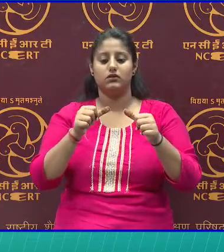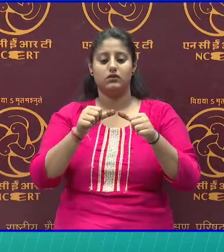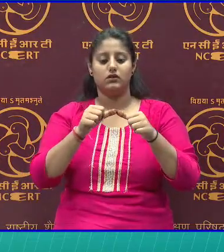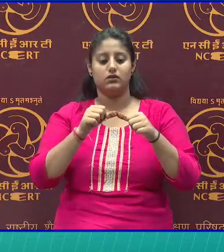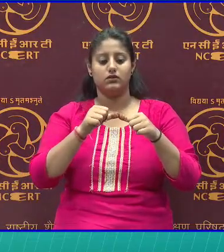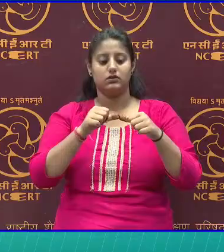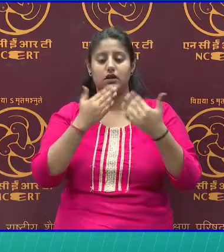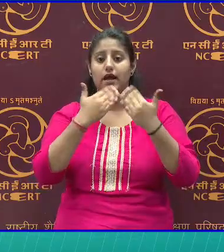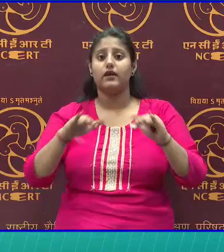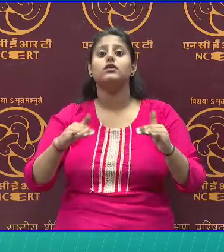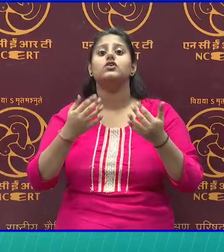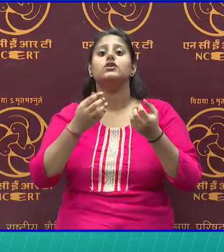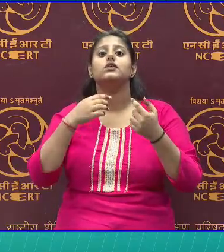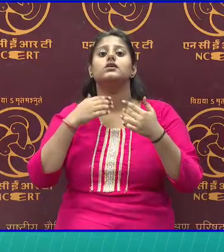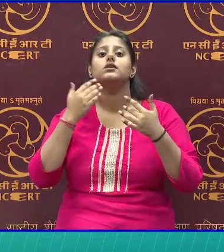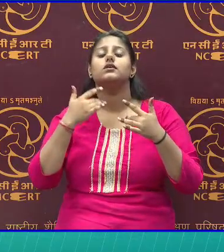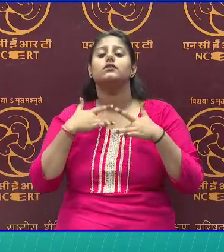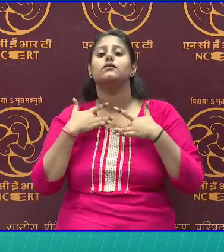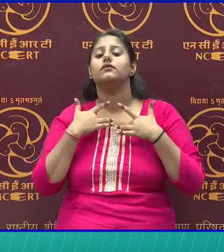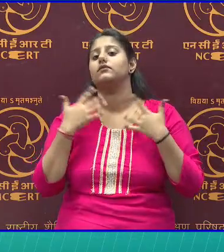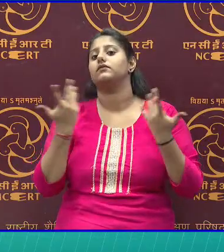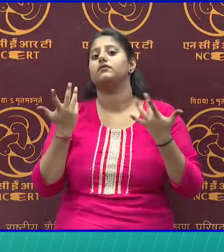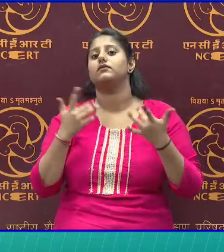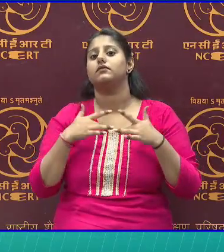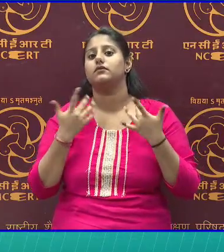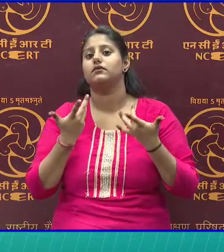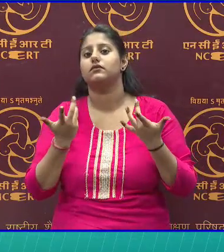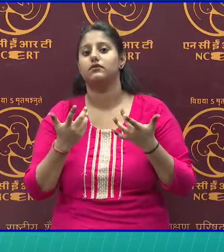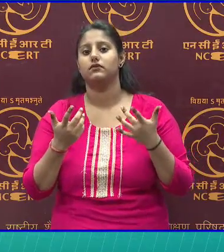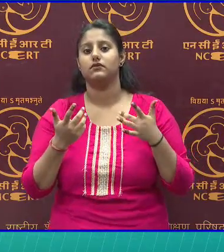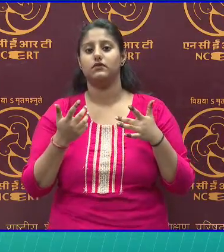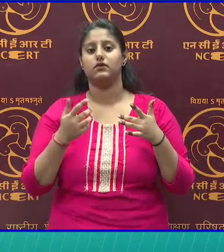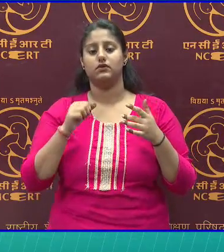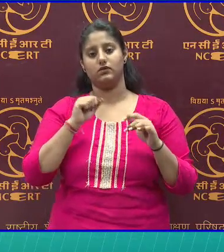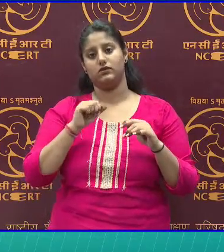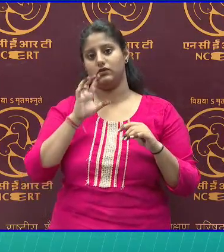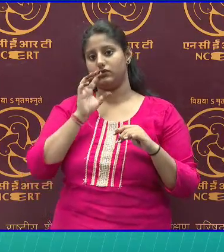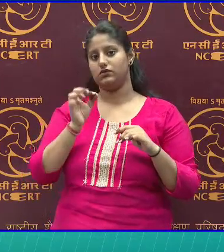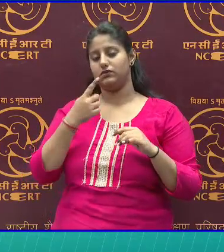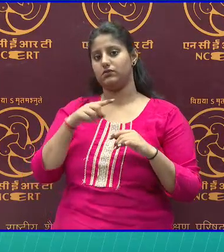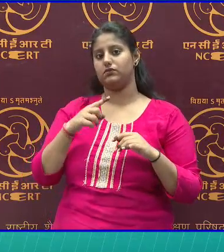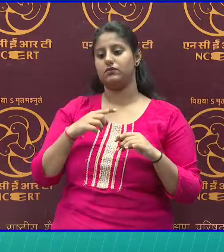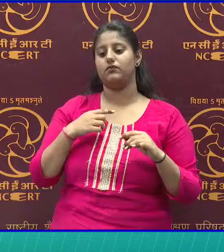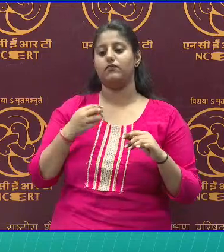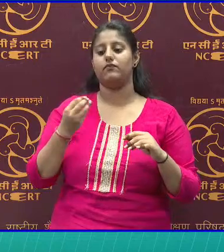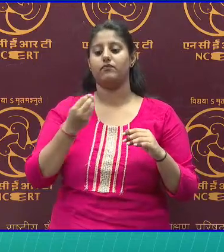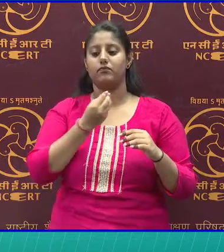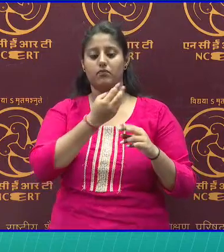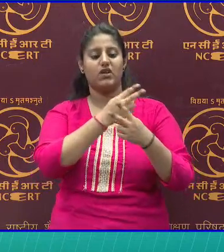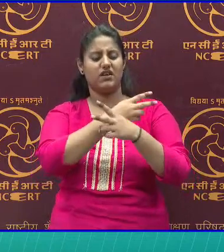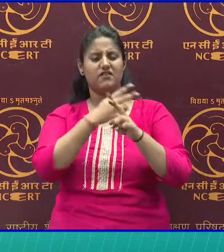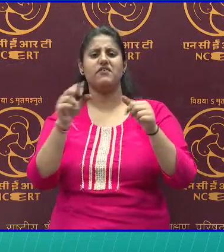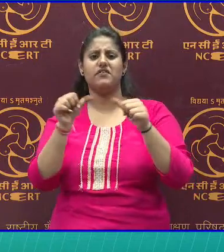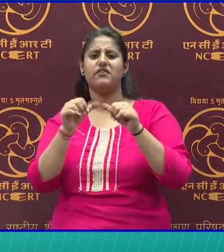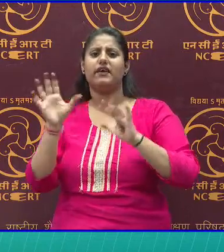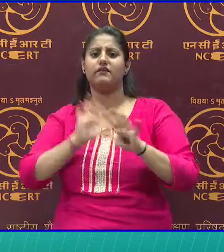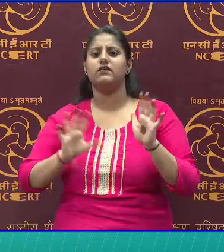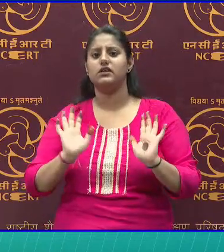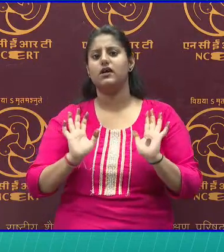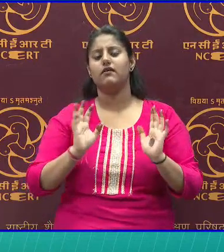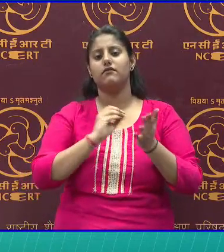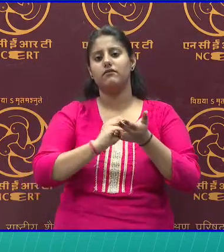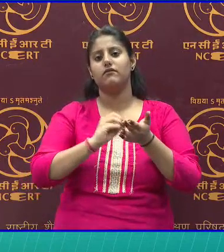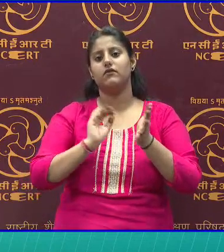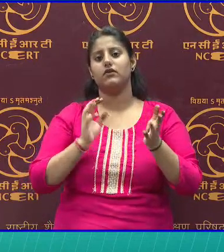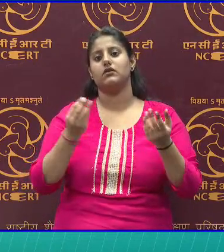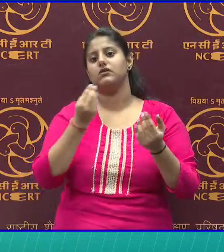it. The term and there reflection, are open-ended questions. Yeah. Most of the things are open-ended. We have different kinds of activities. Some of the things the